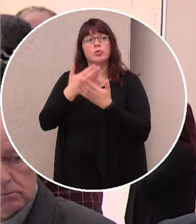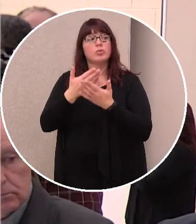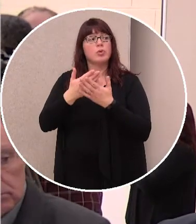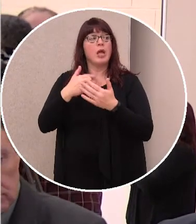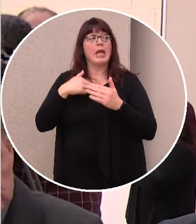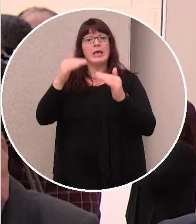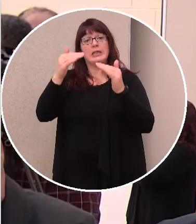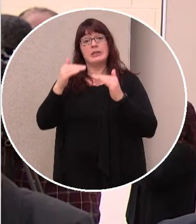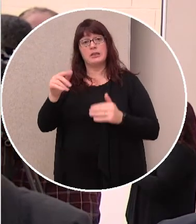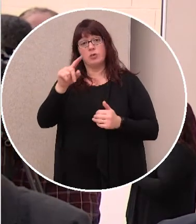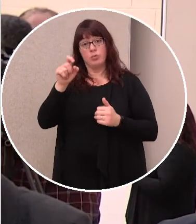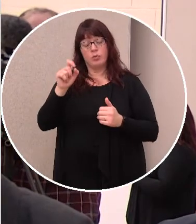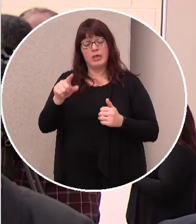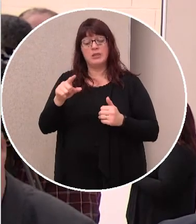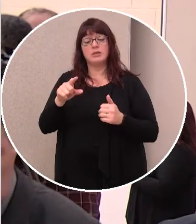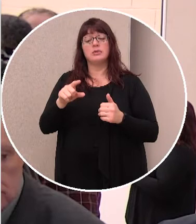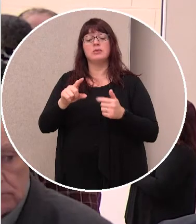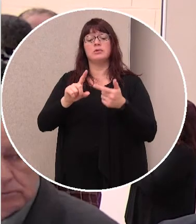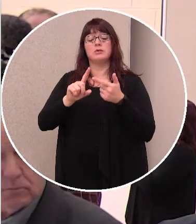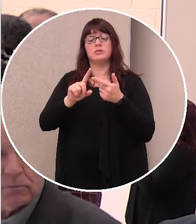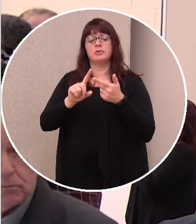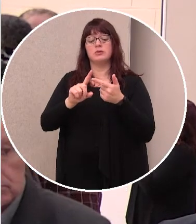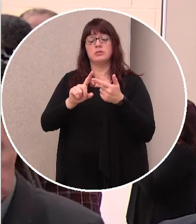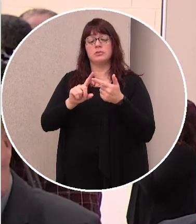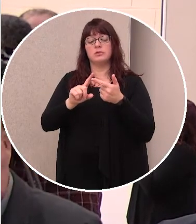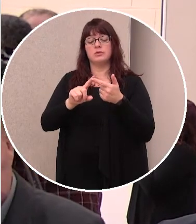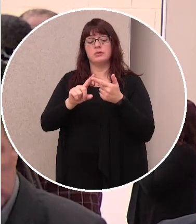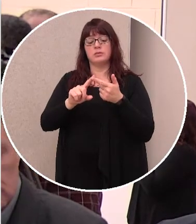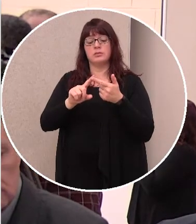question related to that.